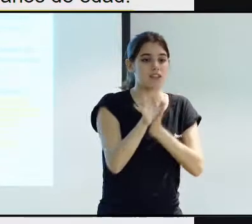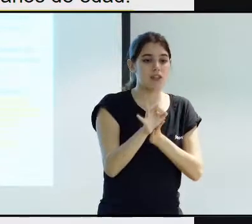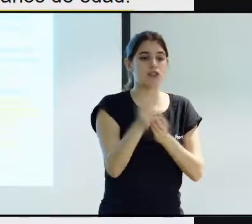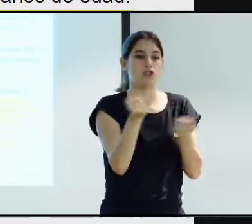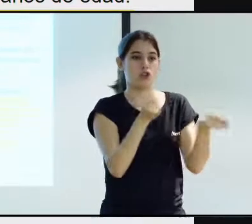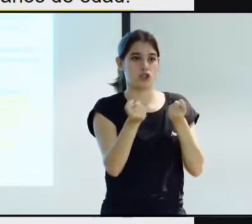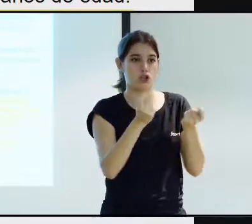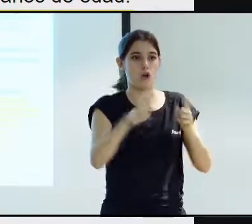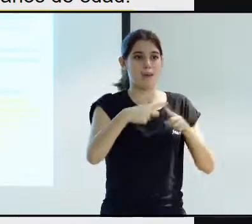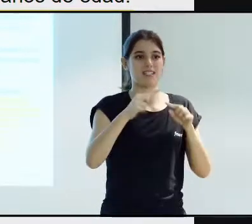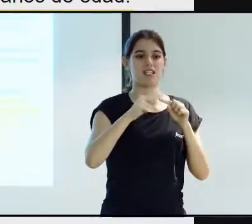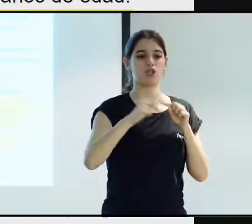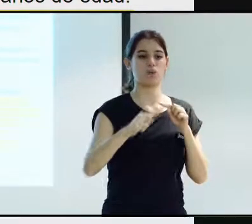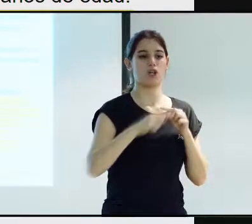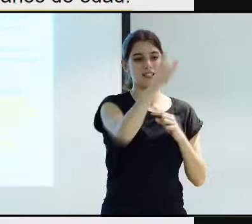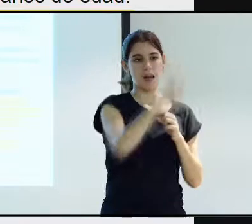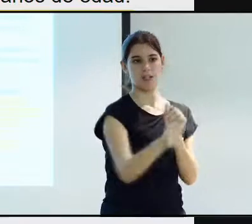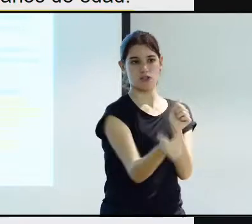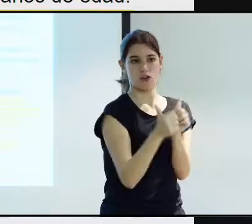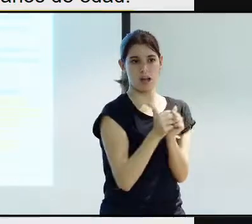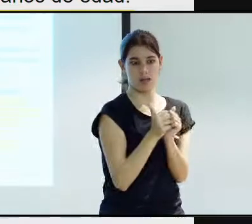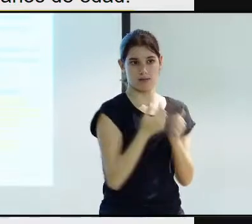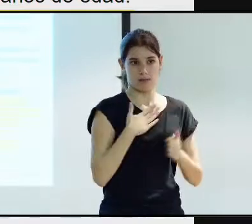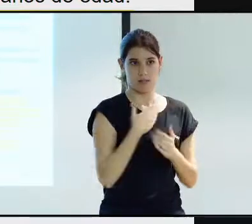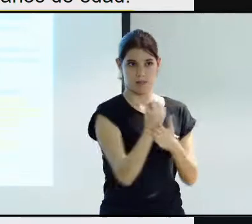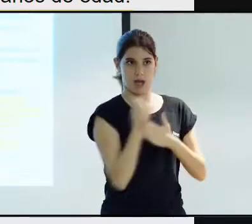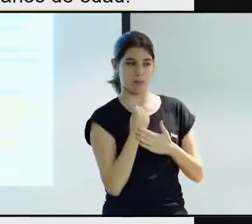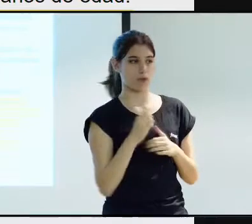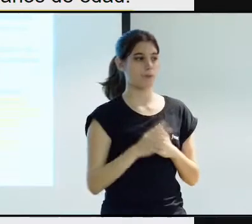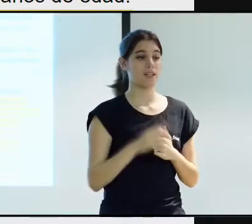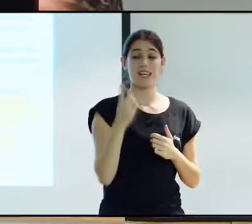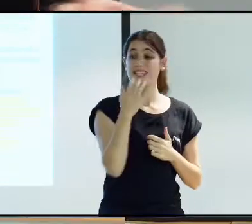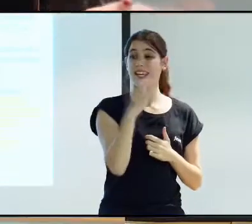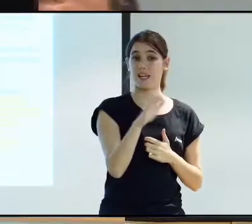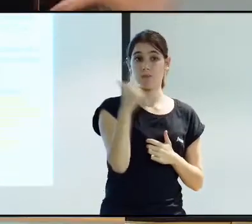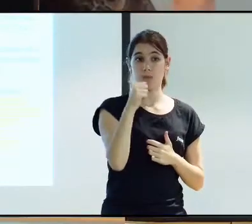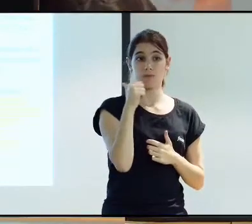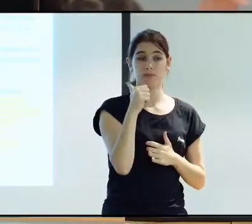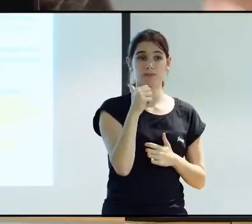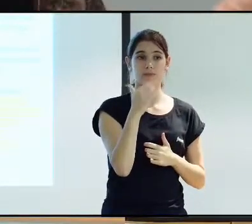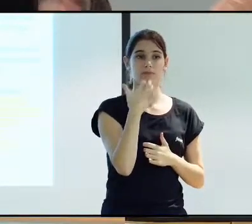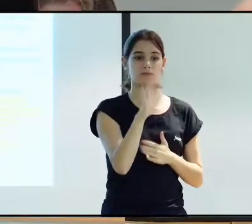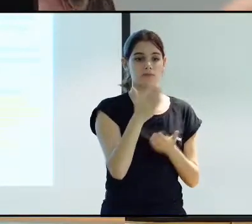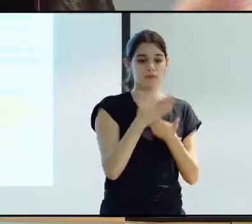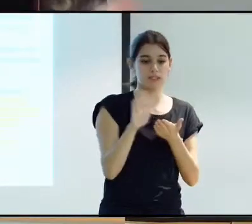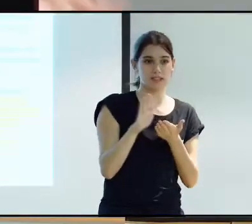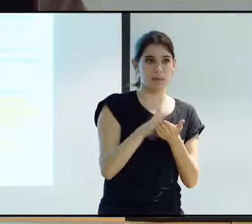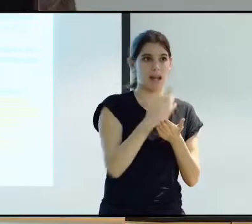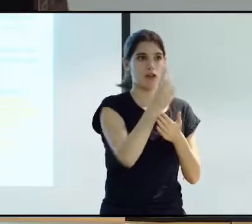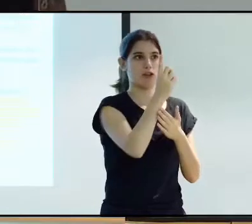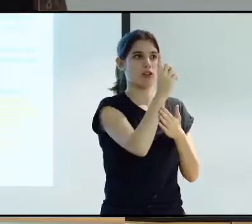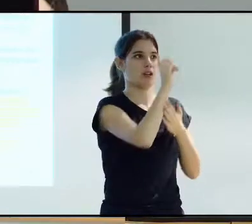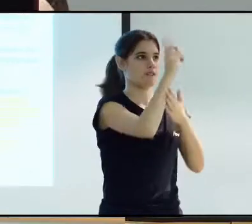says that the representative of the person with intellectual diversity, or that person herself, will be able